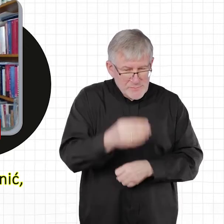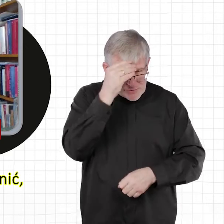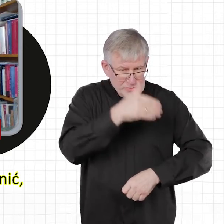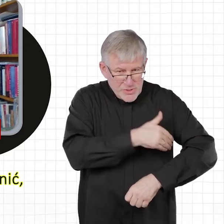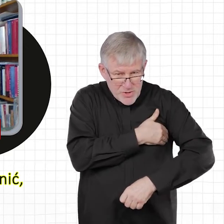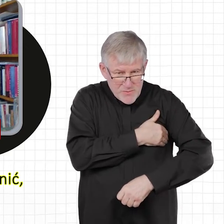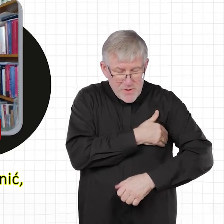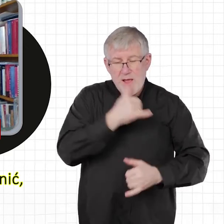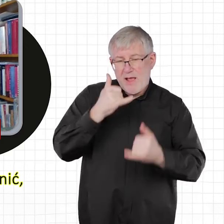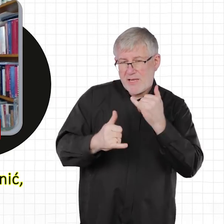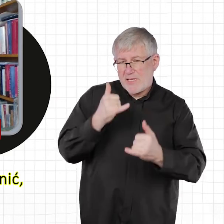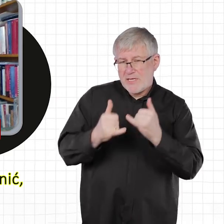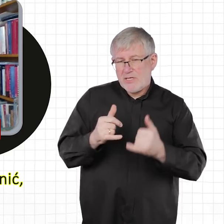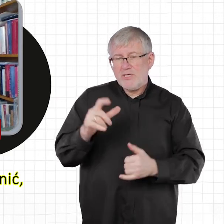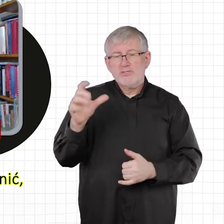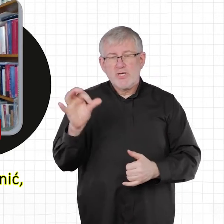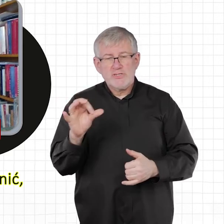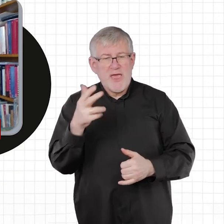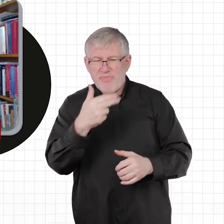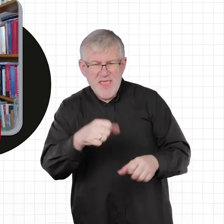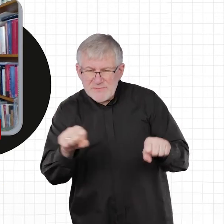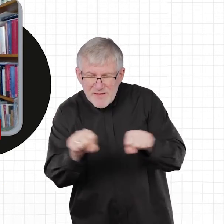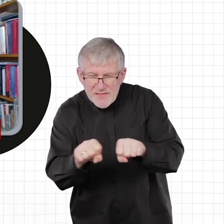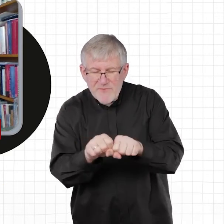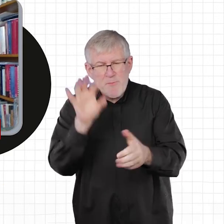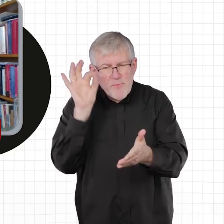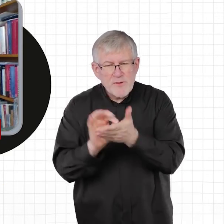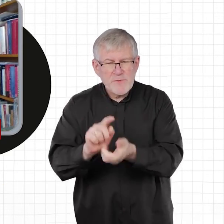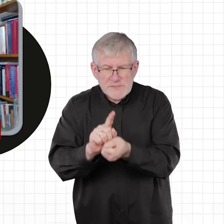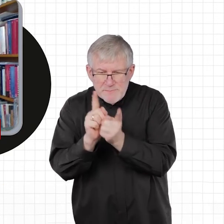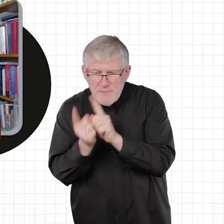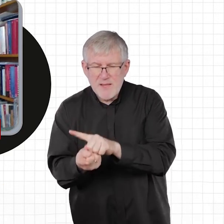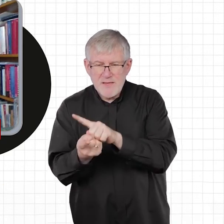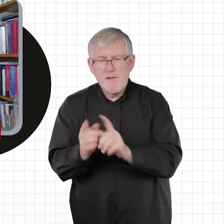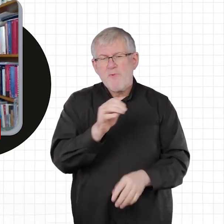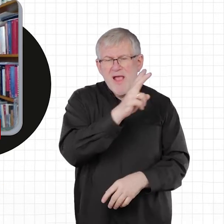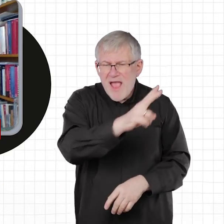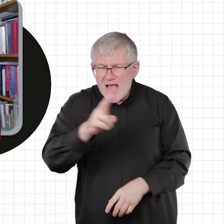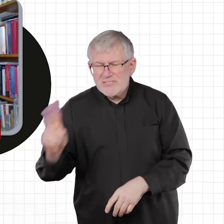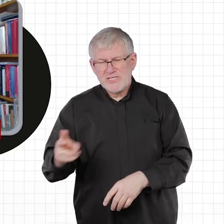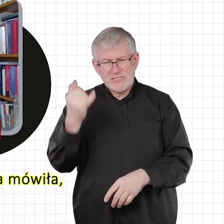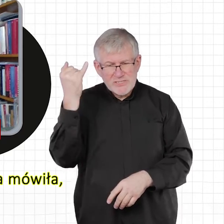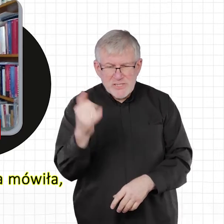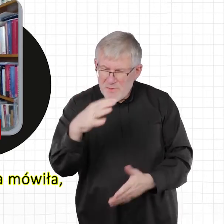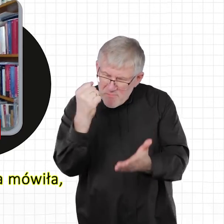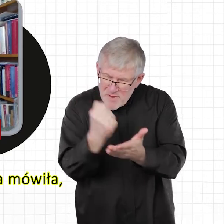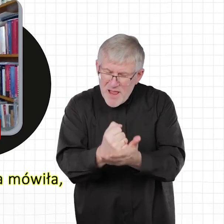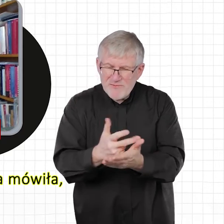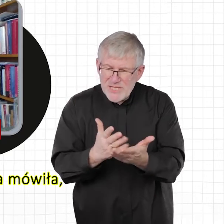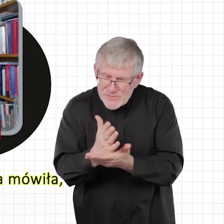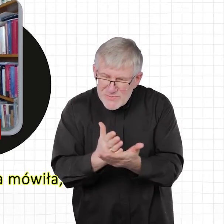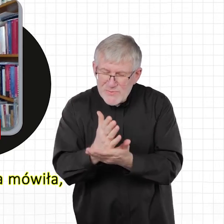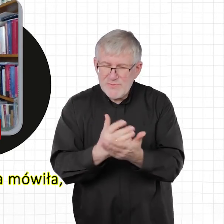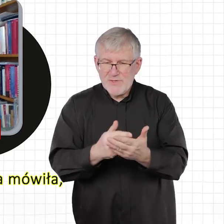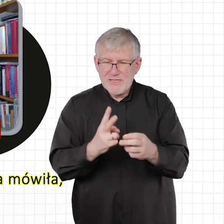because every child deserves that. I think that's just something we have to remember. And I think